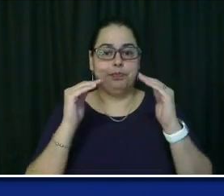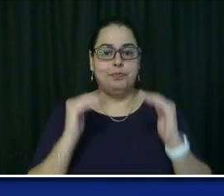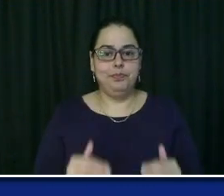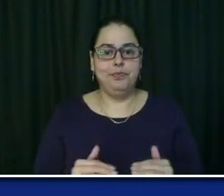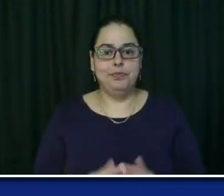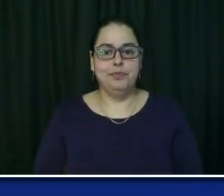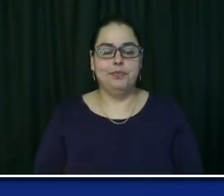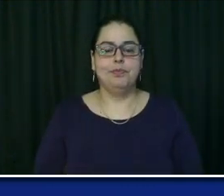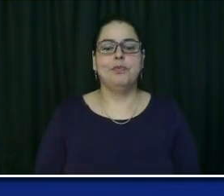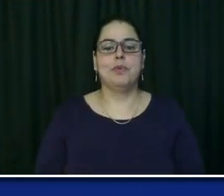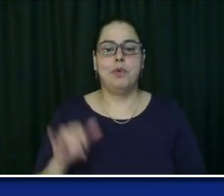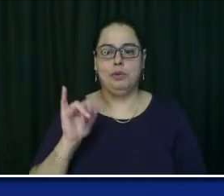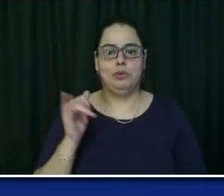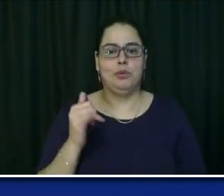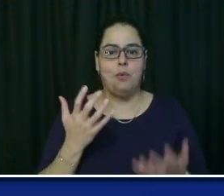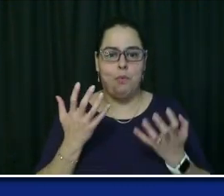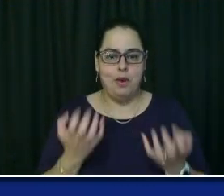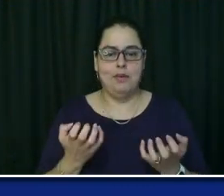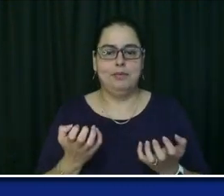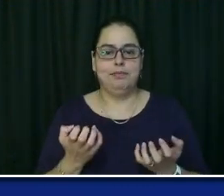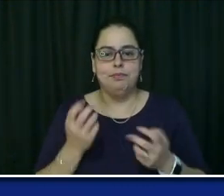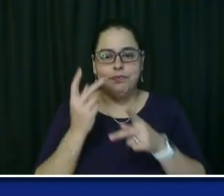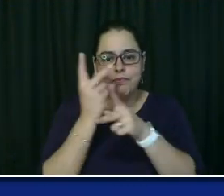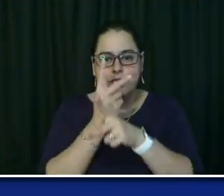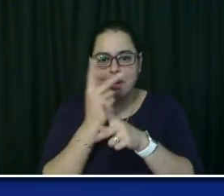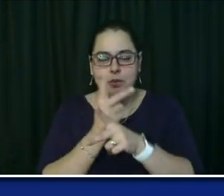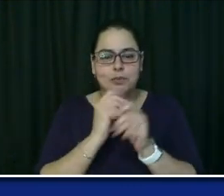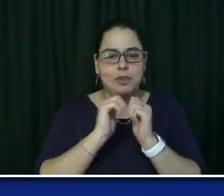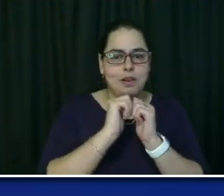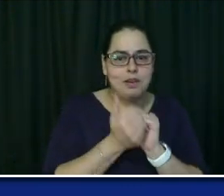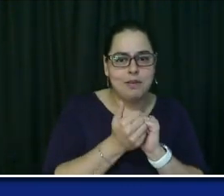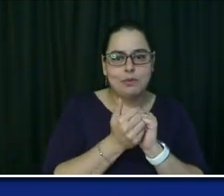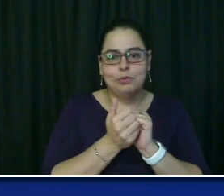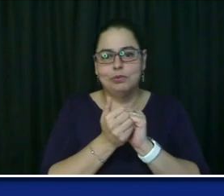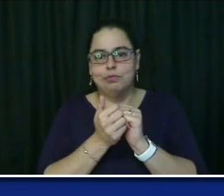quickly. What had to close, what was allowed to operate with limited